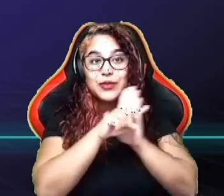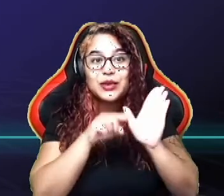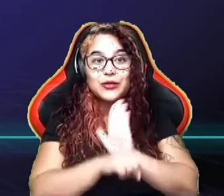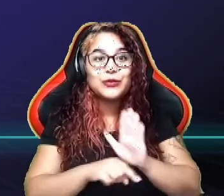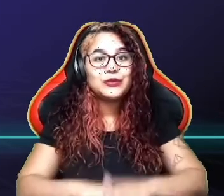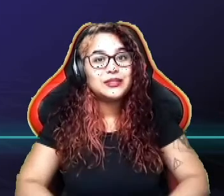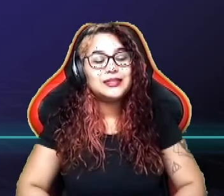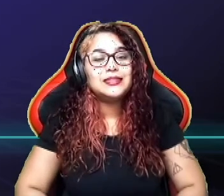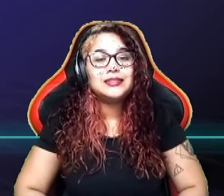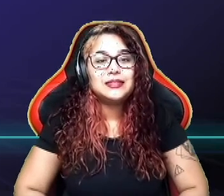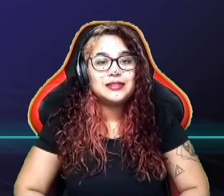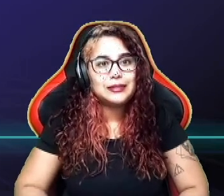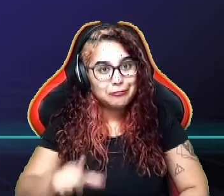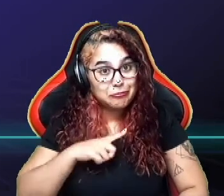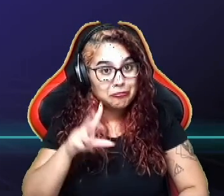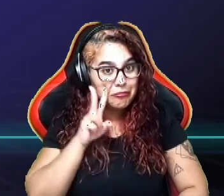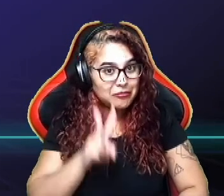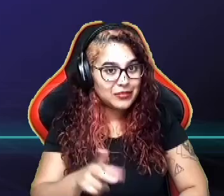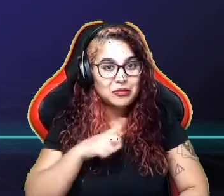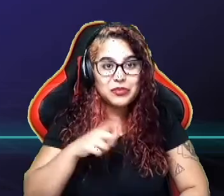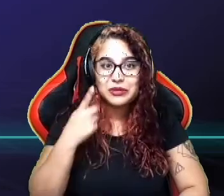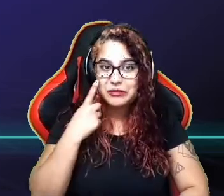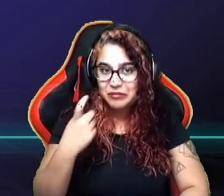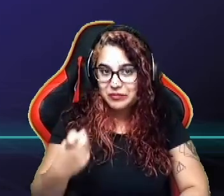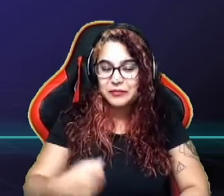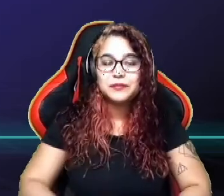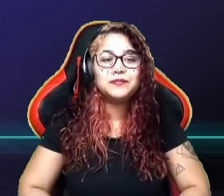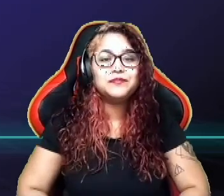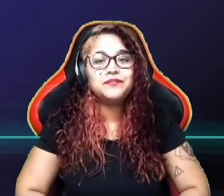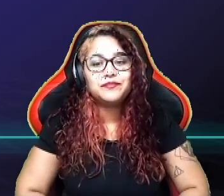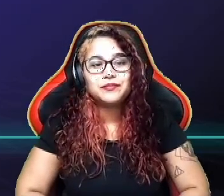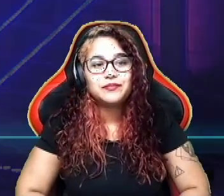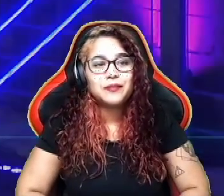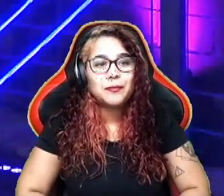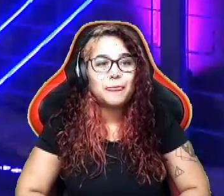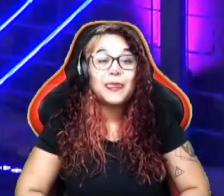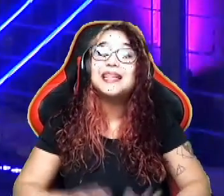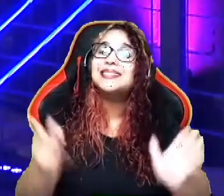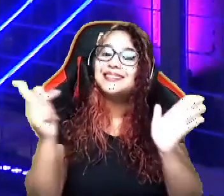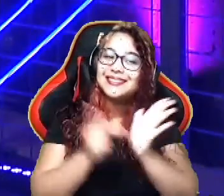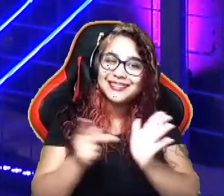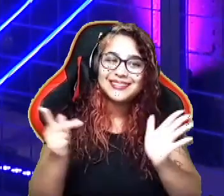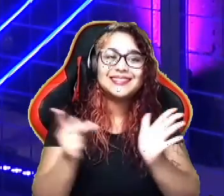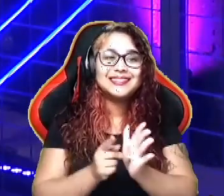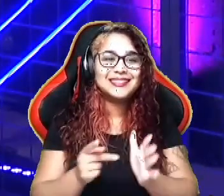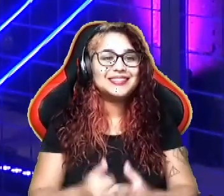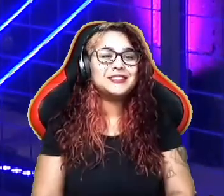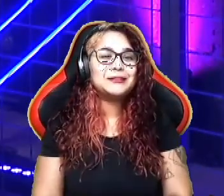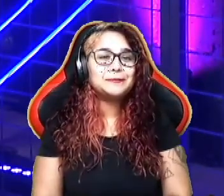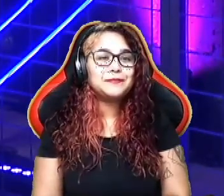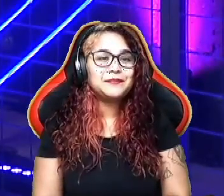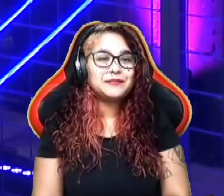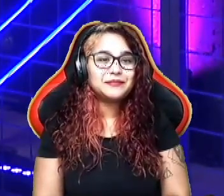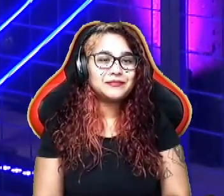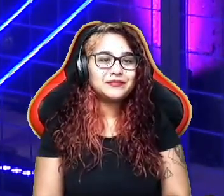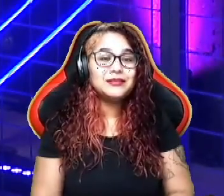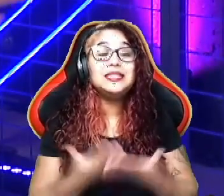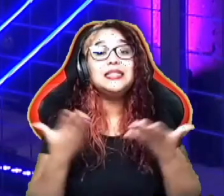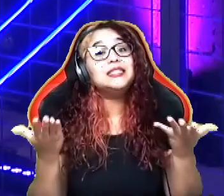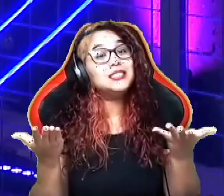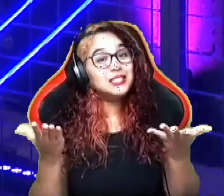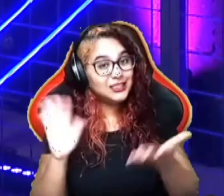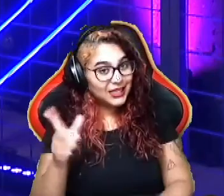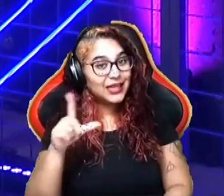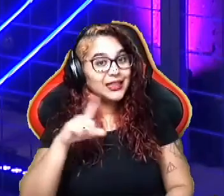man. I see there are some interesting ones popping up here. Here we go. Wow. Wow.